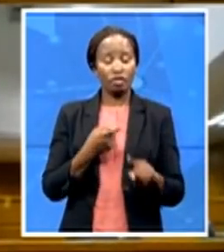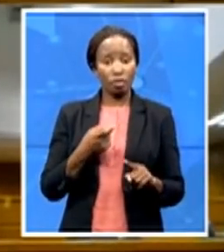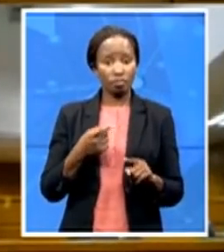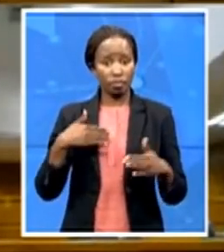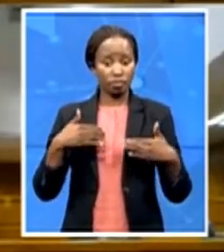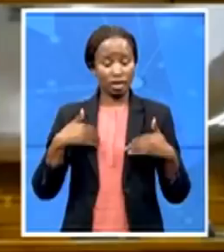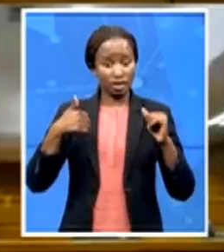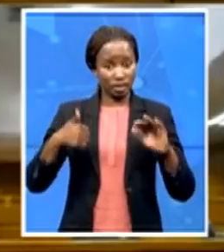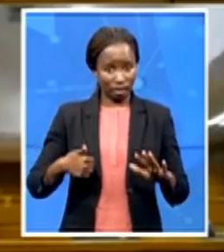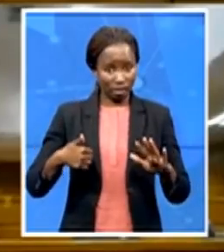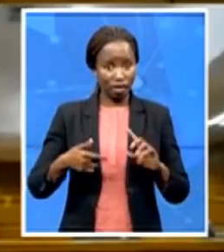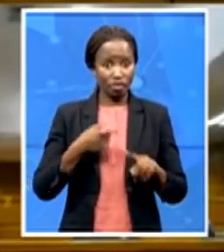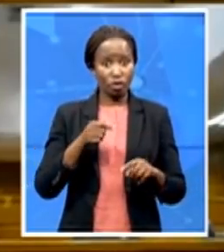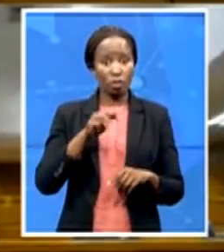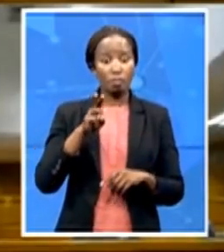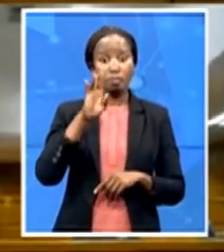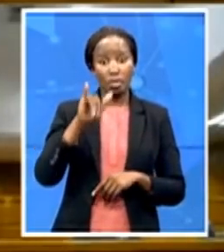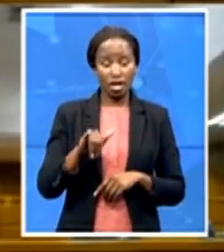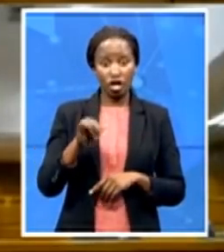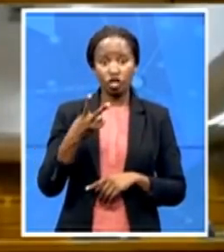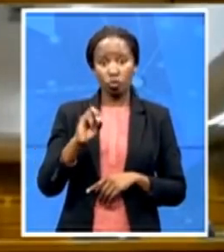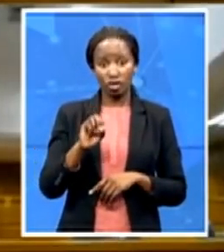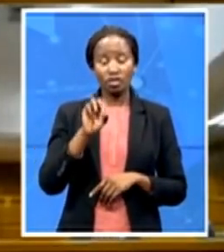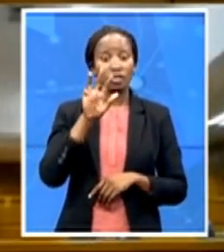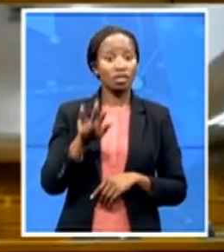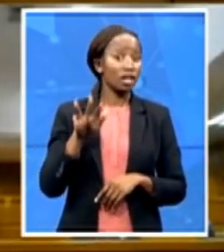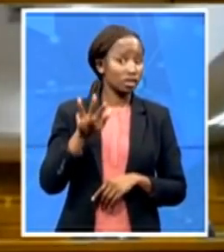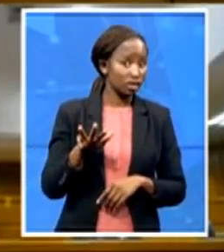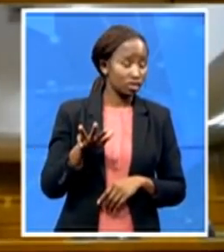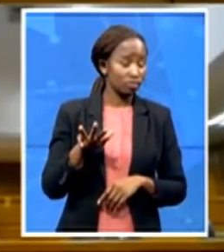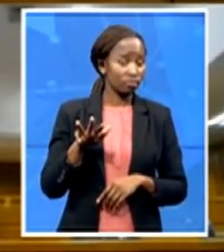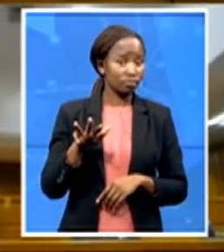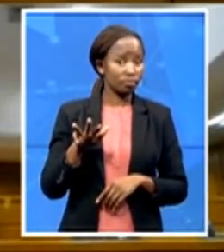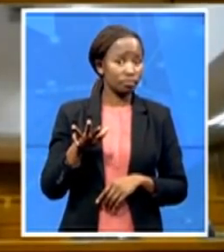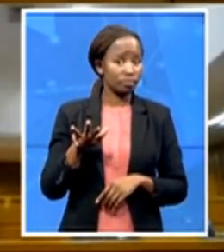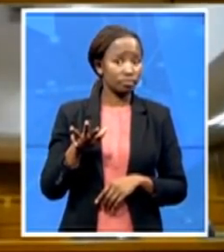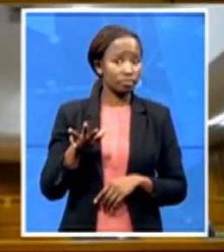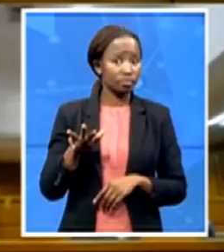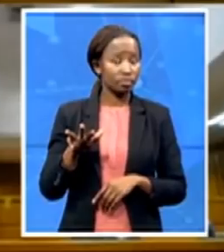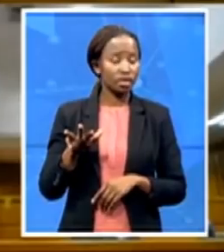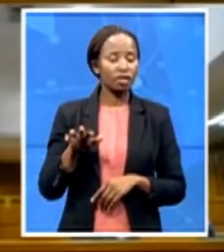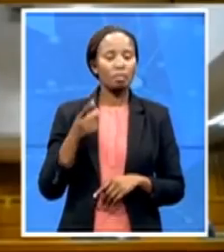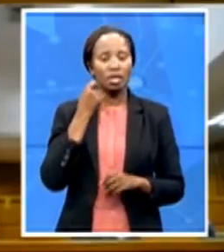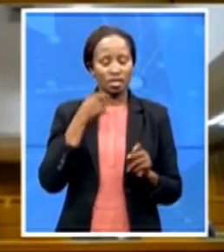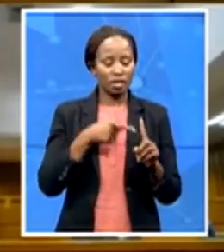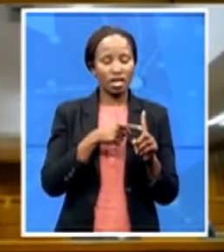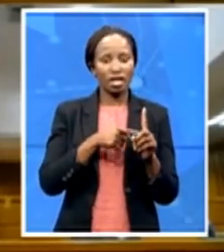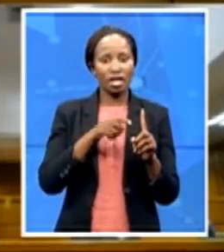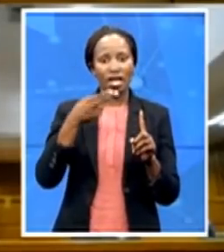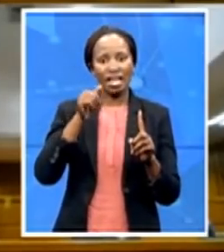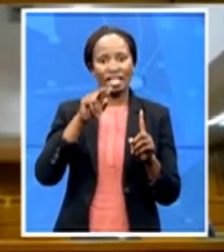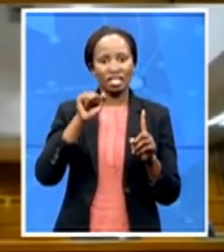the then Chief Whip of the DA, Mr. Steenhuisen, lodged a motion for the removal